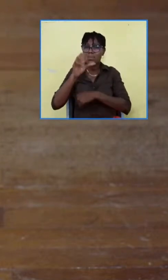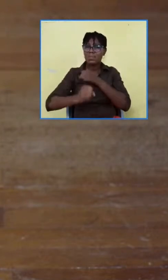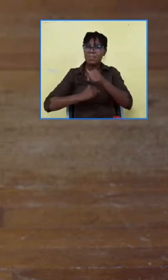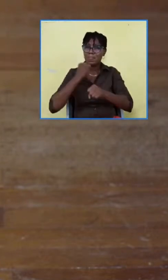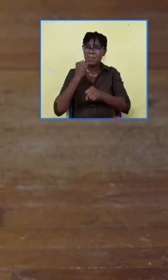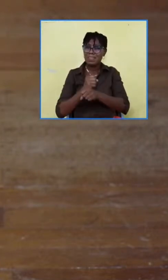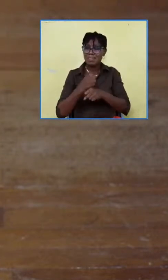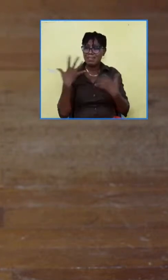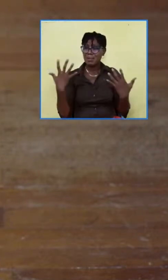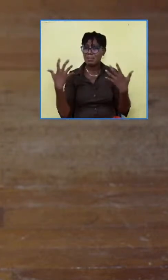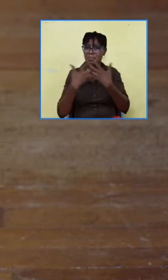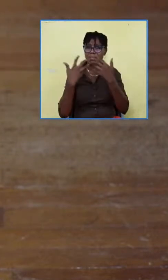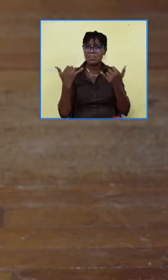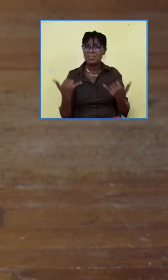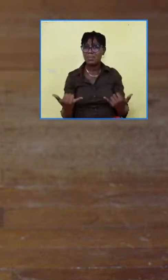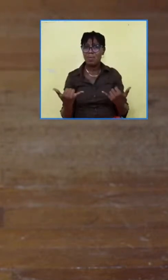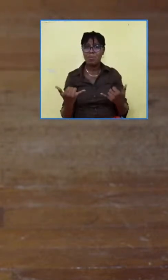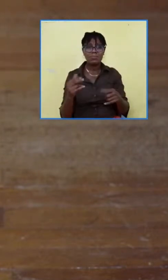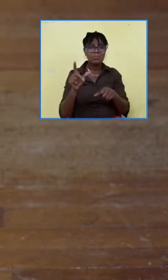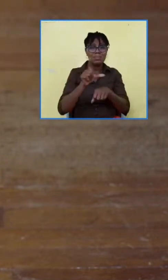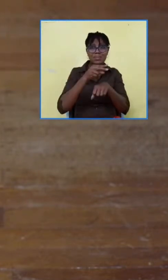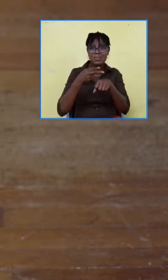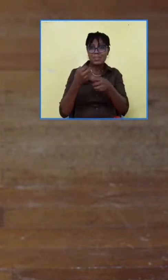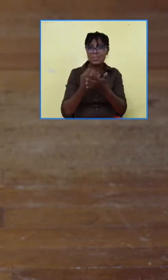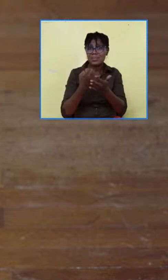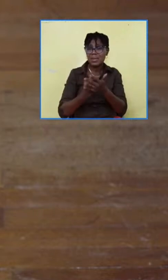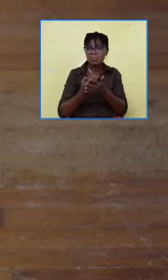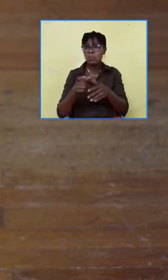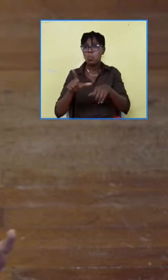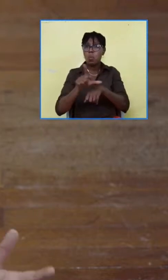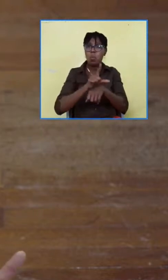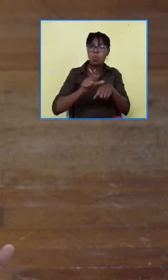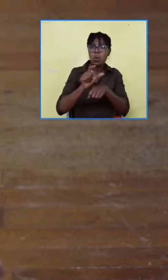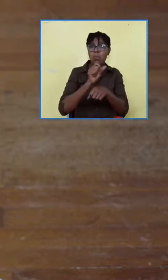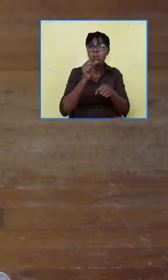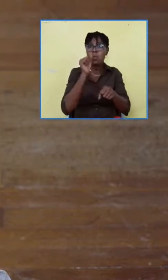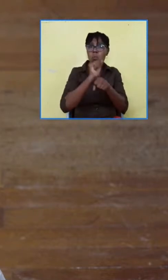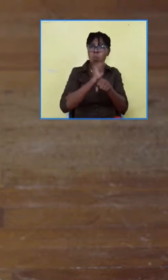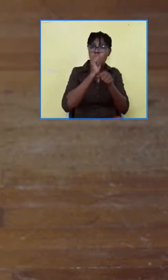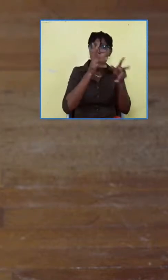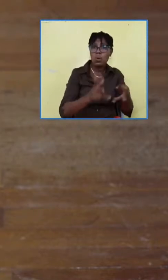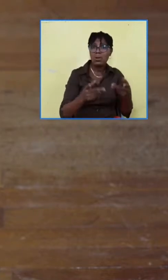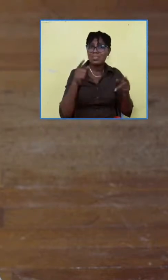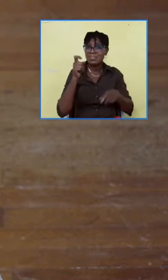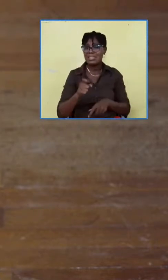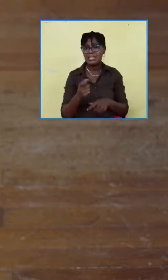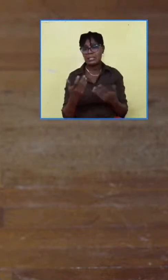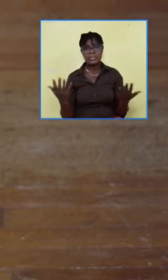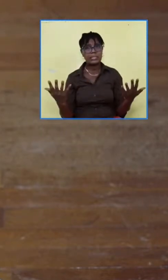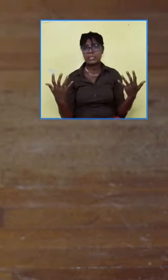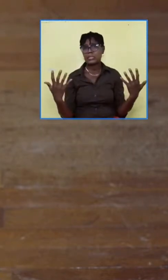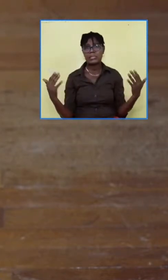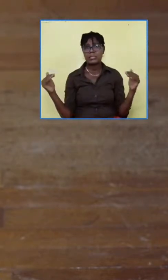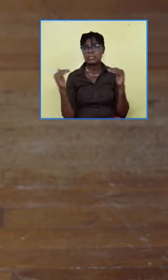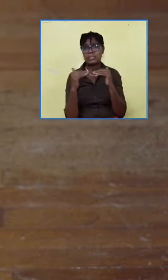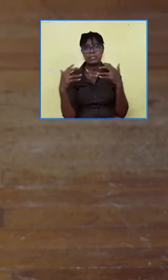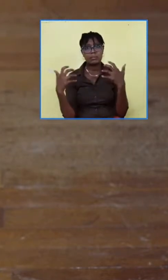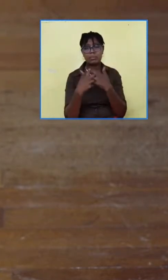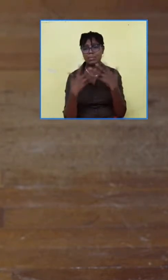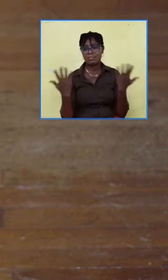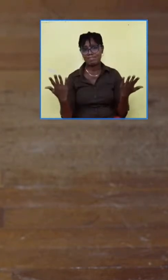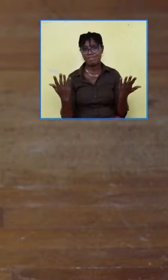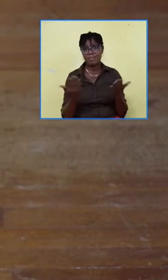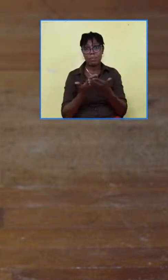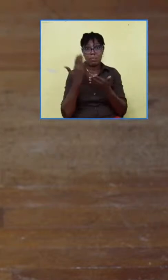today's economy and labor market. We can look at the structure. As the chairman said, nothing has been